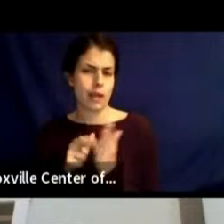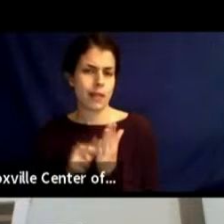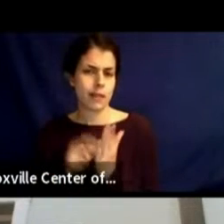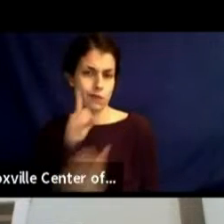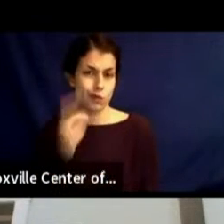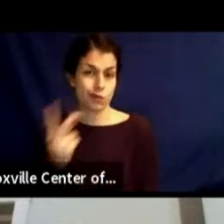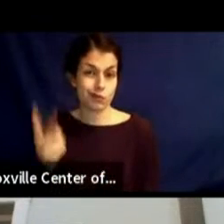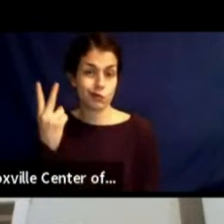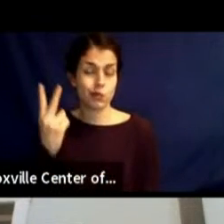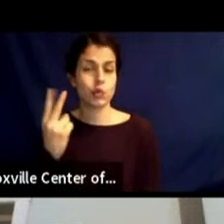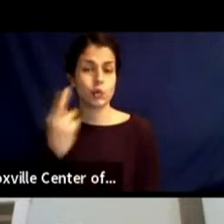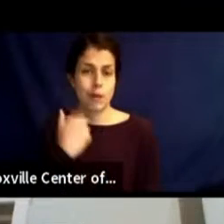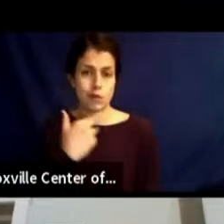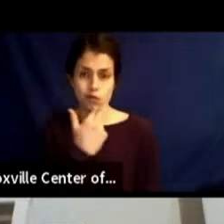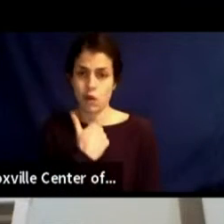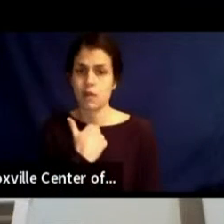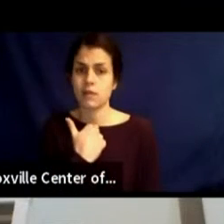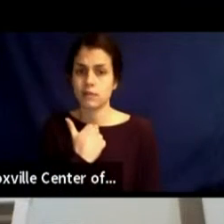I've seen that in the paper.